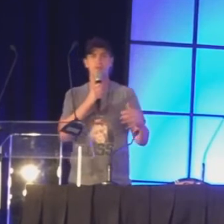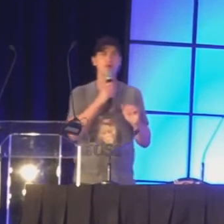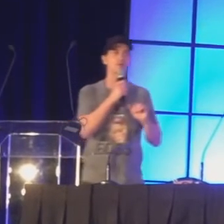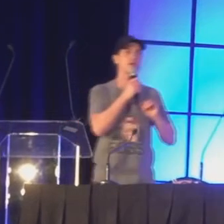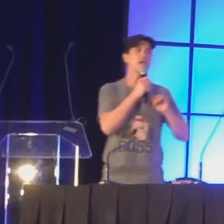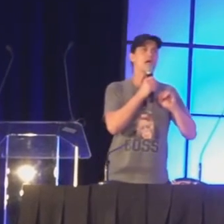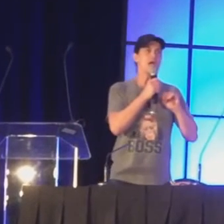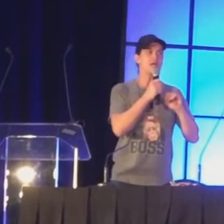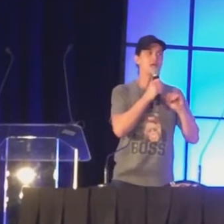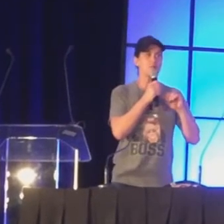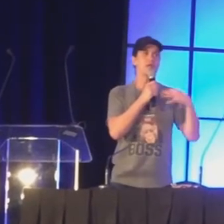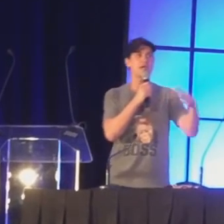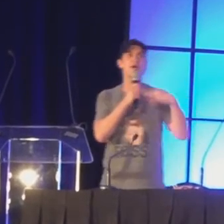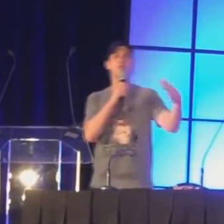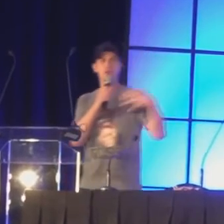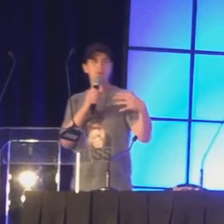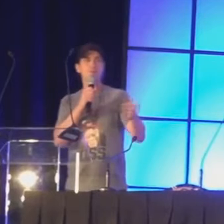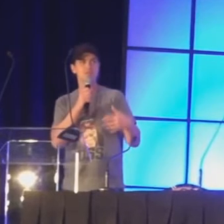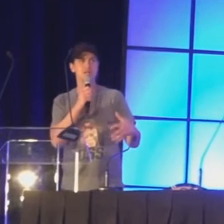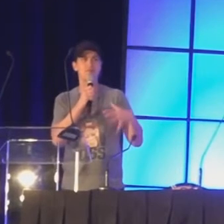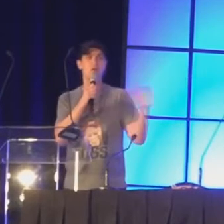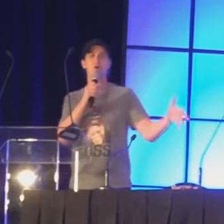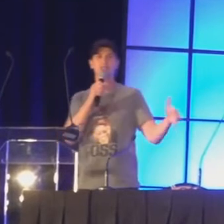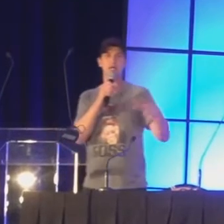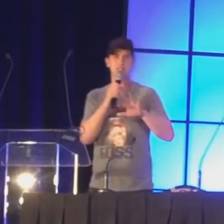and people that are sober and be accountable